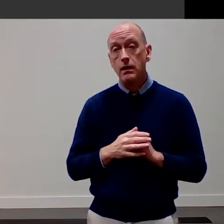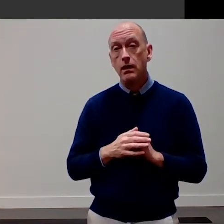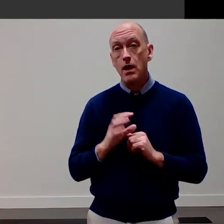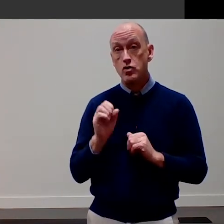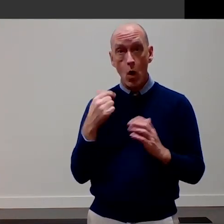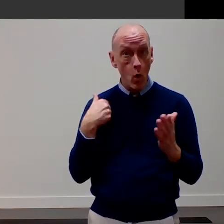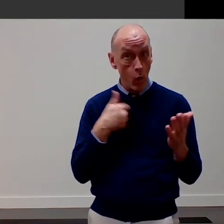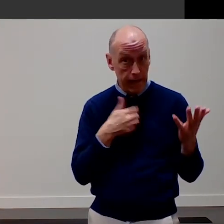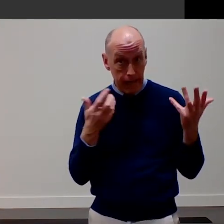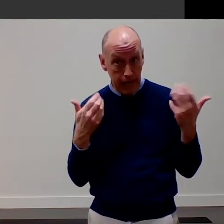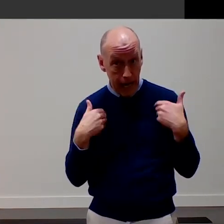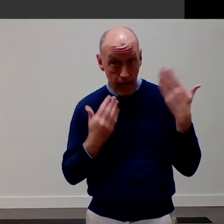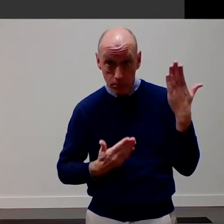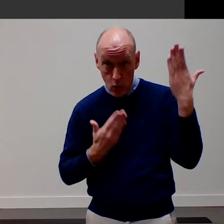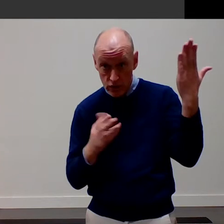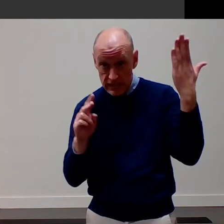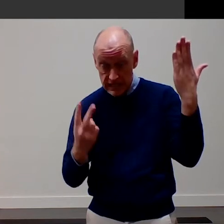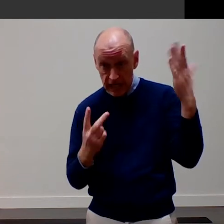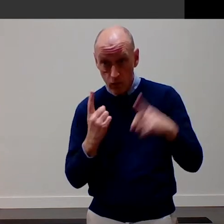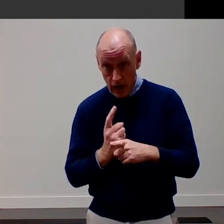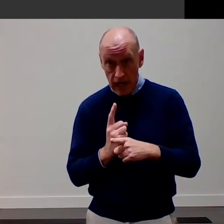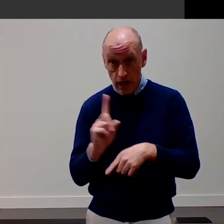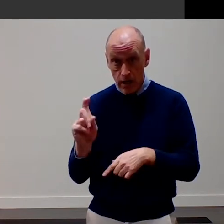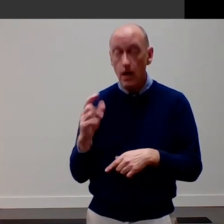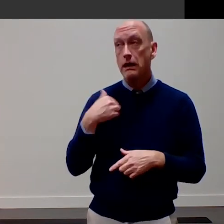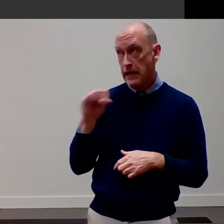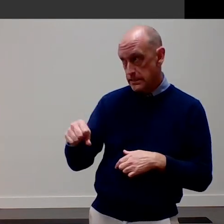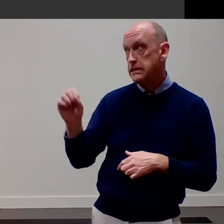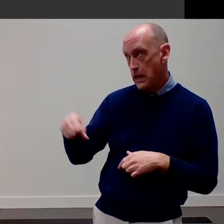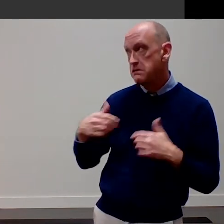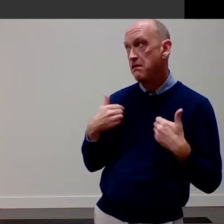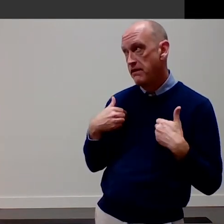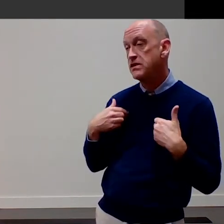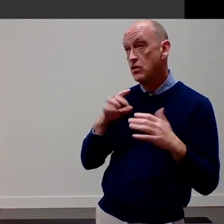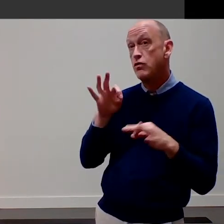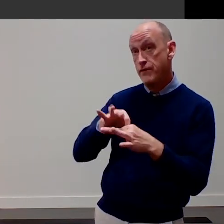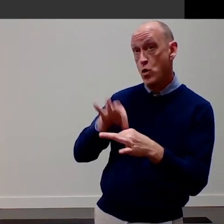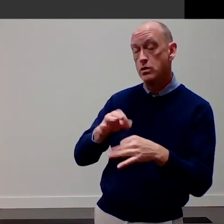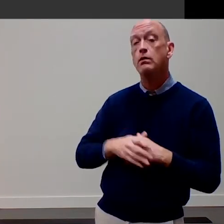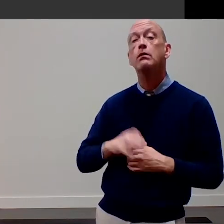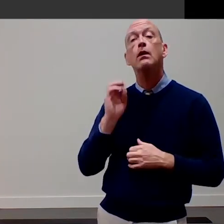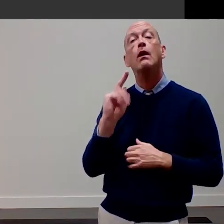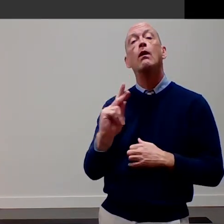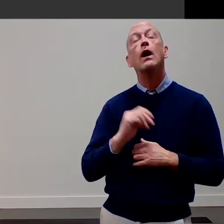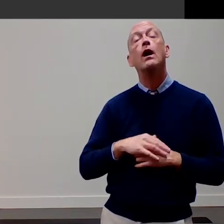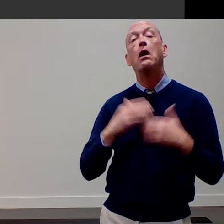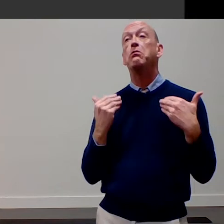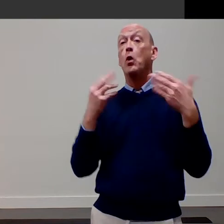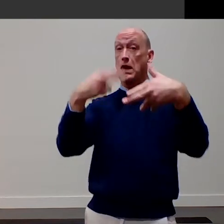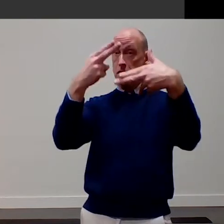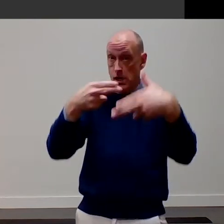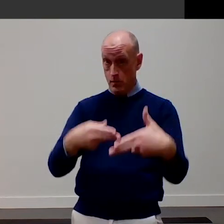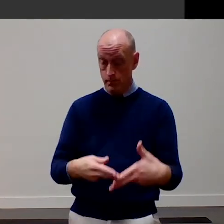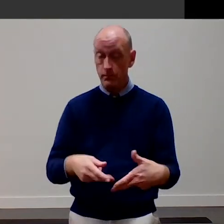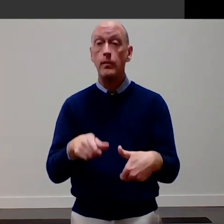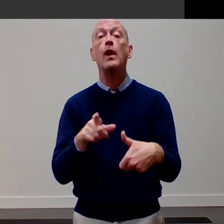So did we have a motion and a second? We did. Yes, all right. We're to the vote. Okay, go ahead and call the